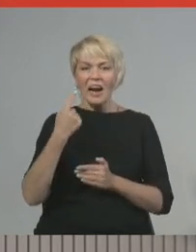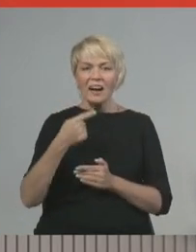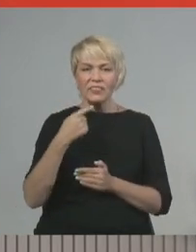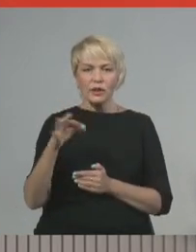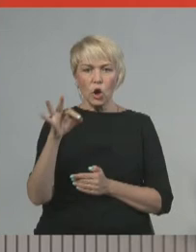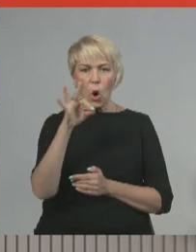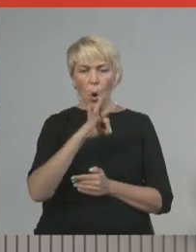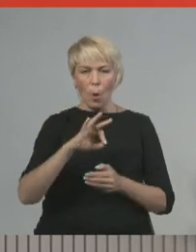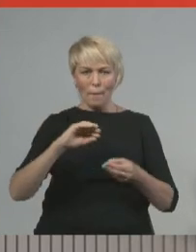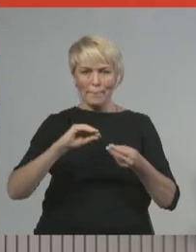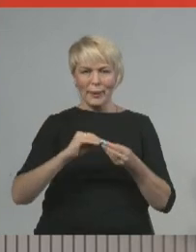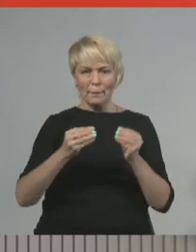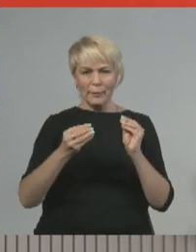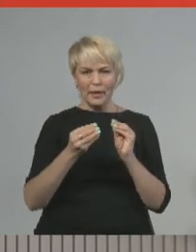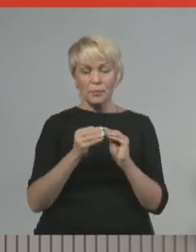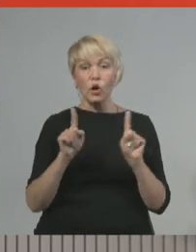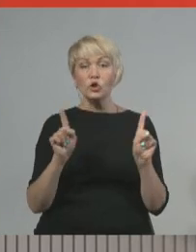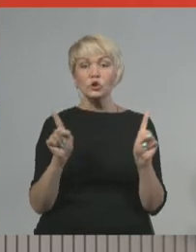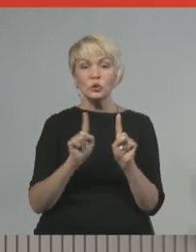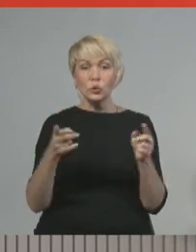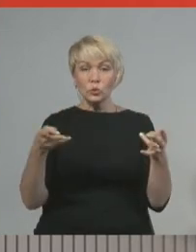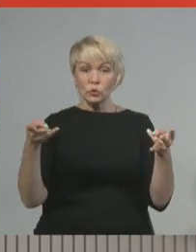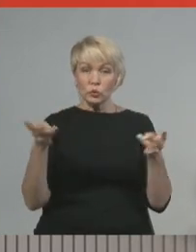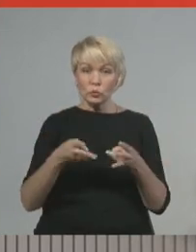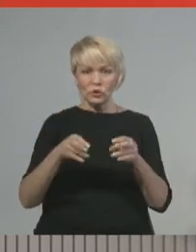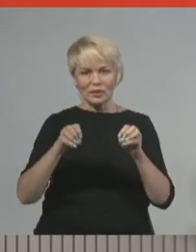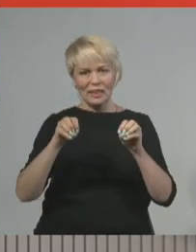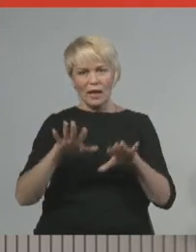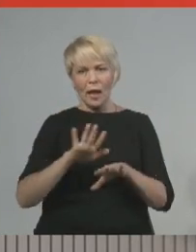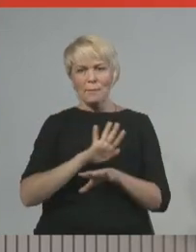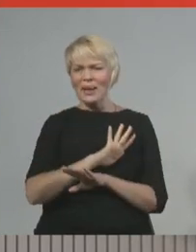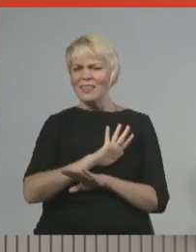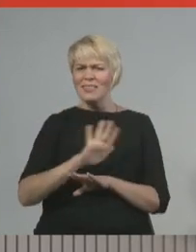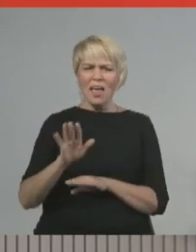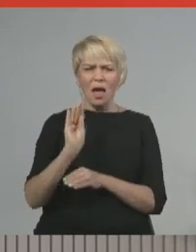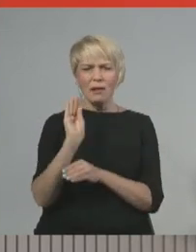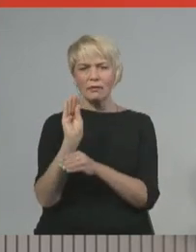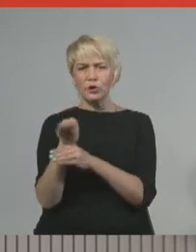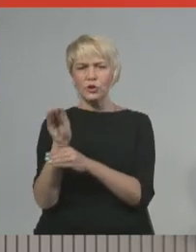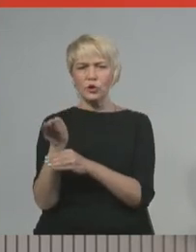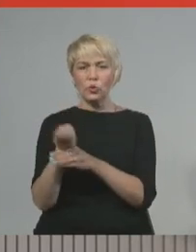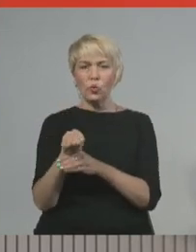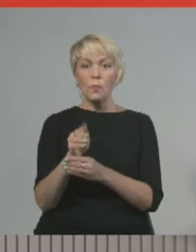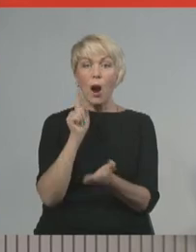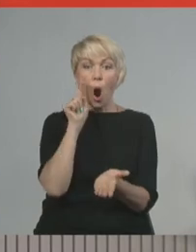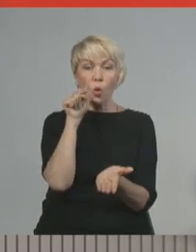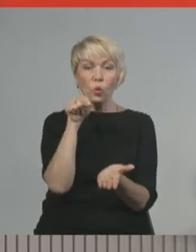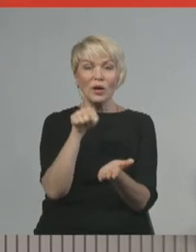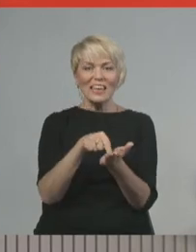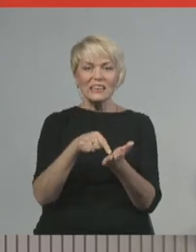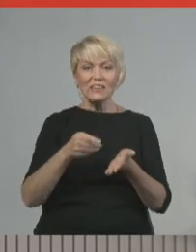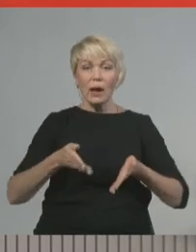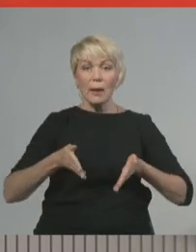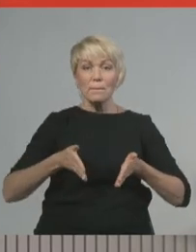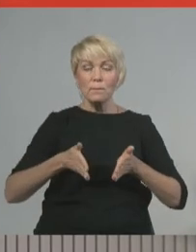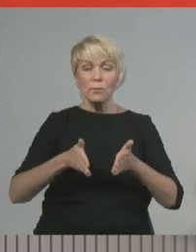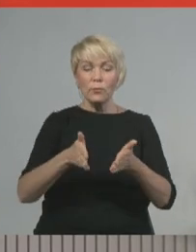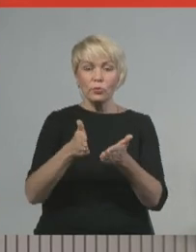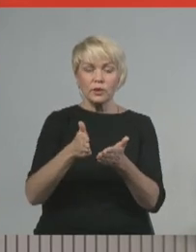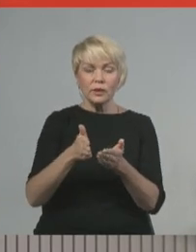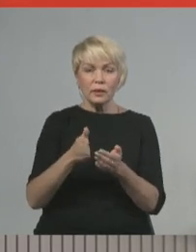speak about problems and to speak about what must be solved so we do not criticize we just show the